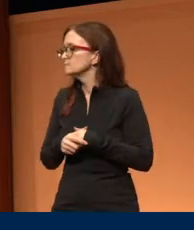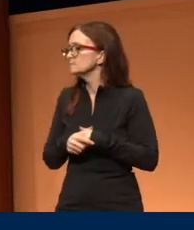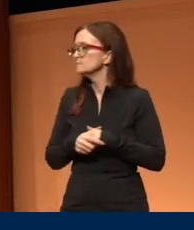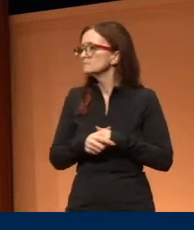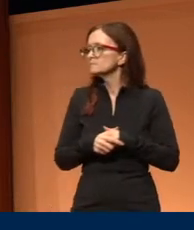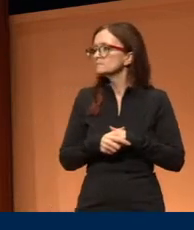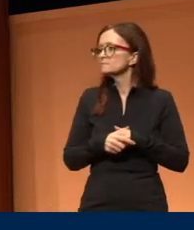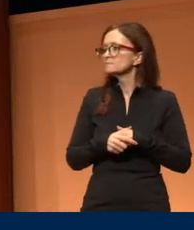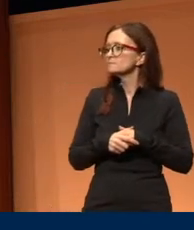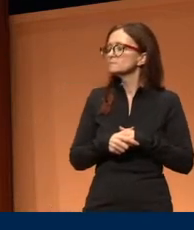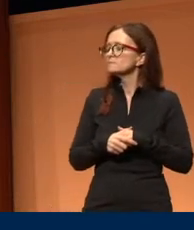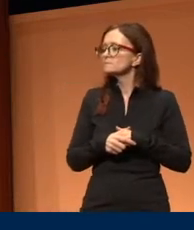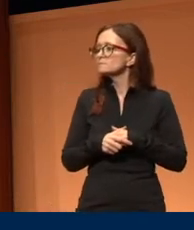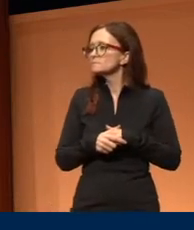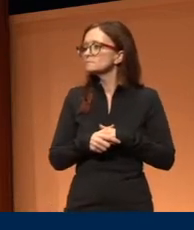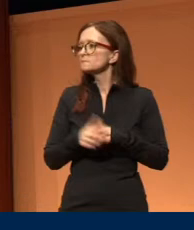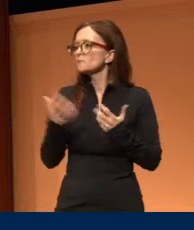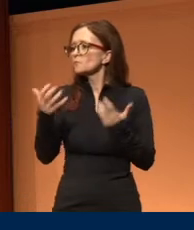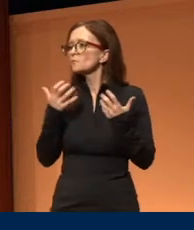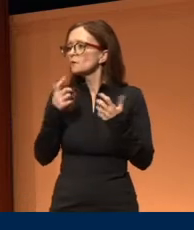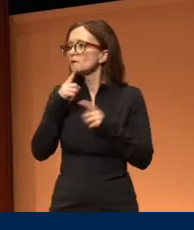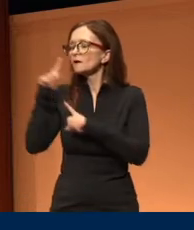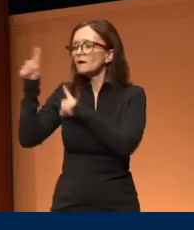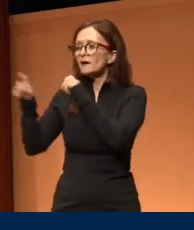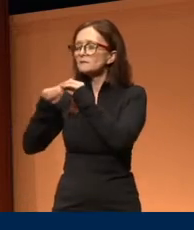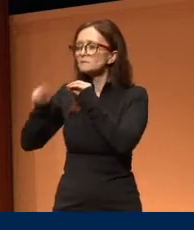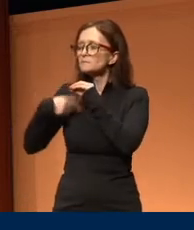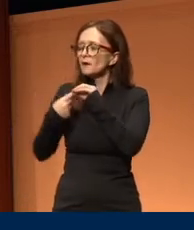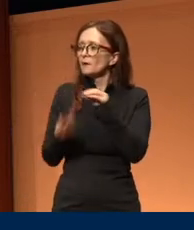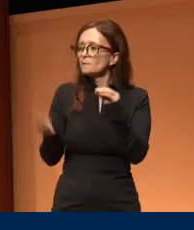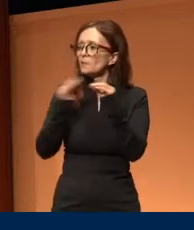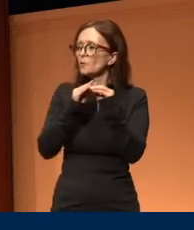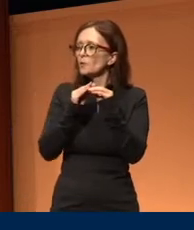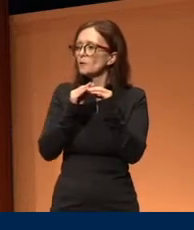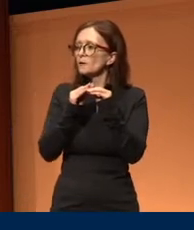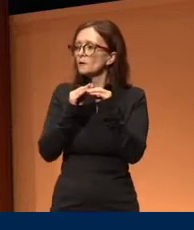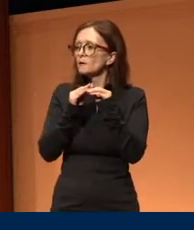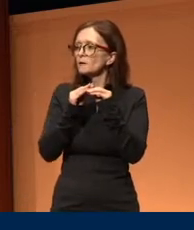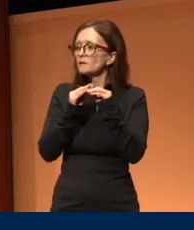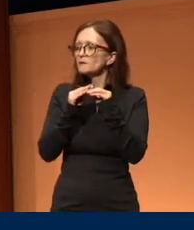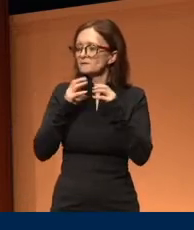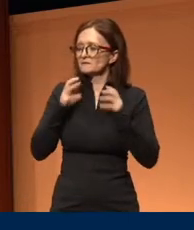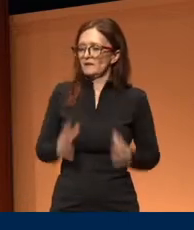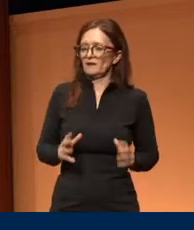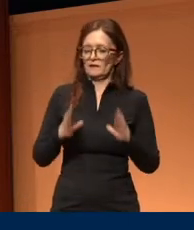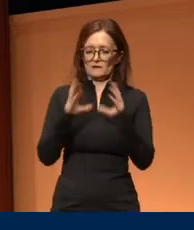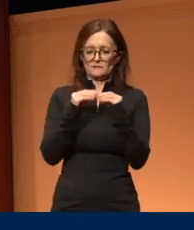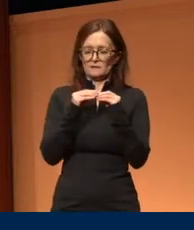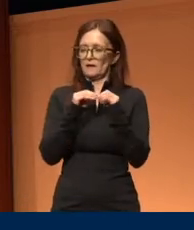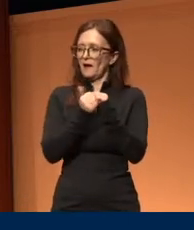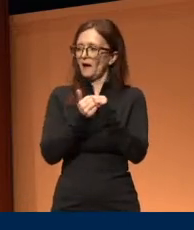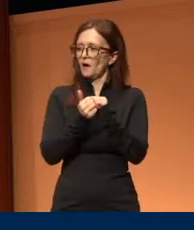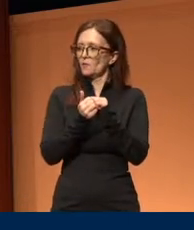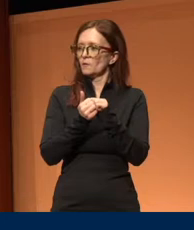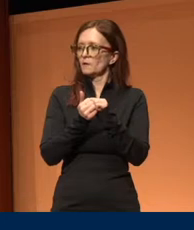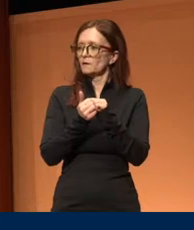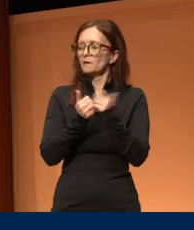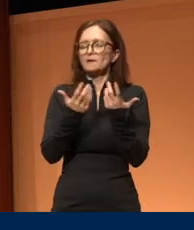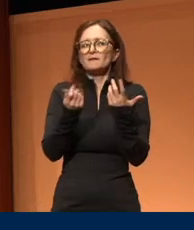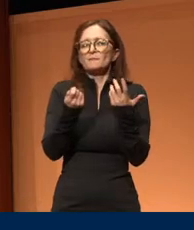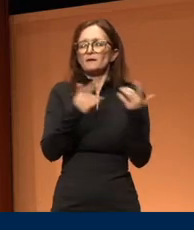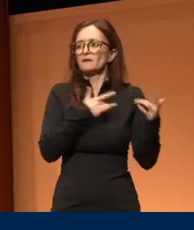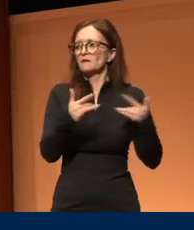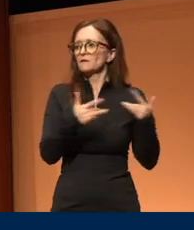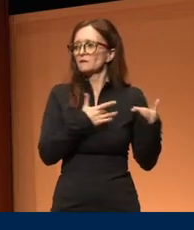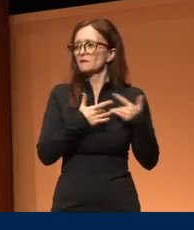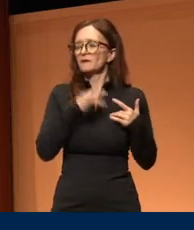Hi, I was wanting to ask a little bit more about these citizen assemblies and how, I guess my concern is